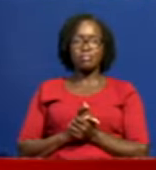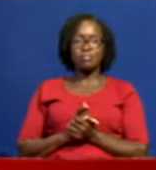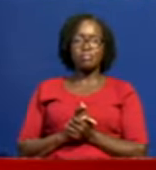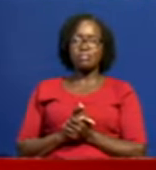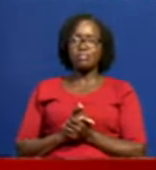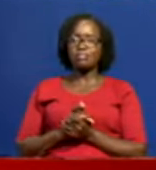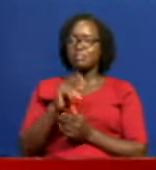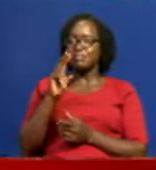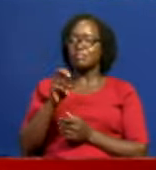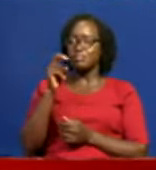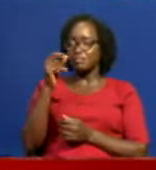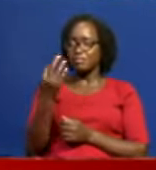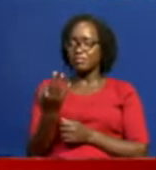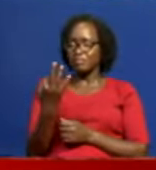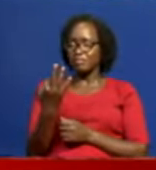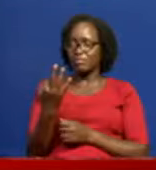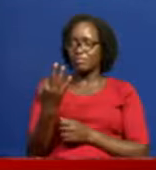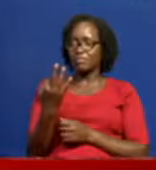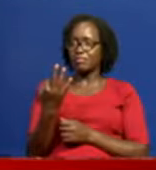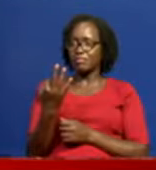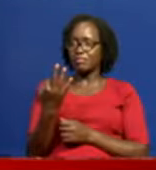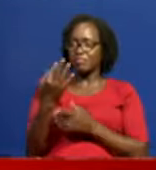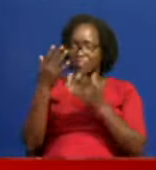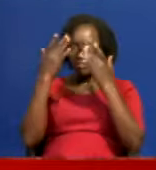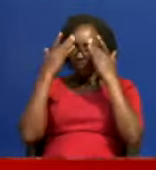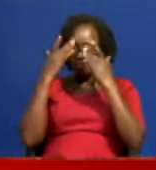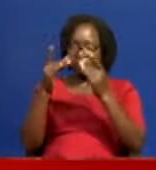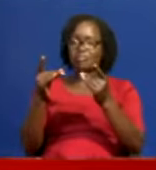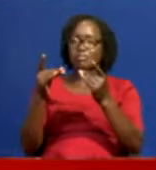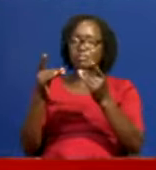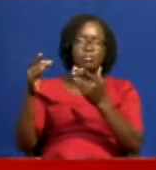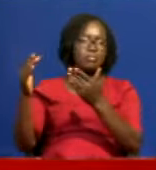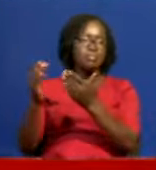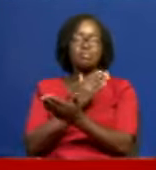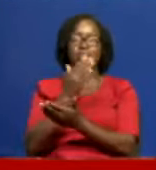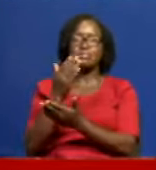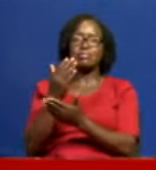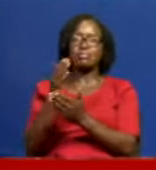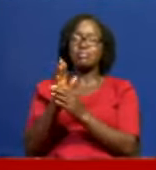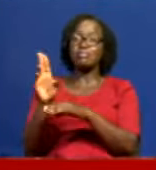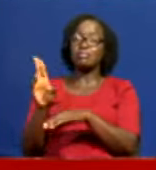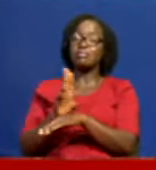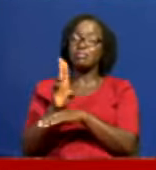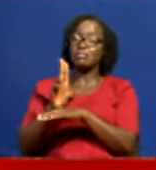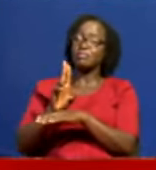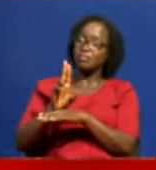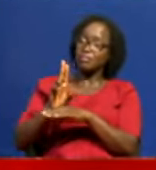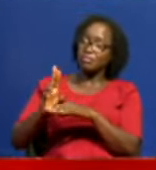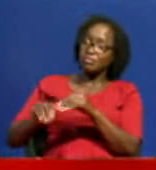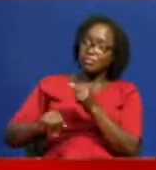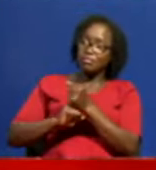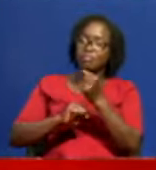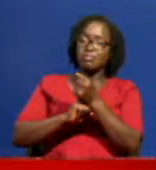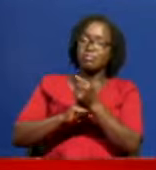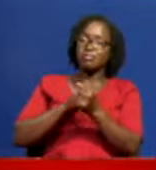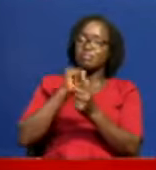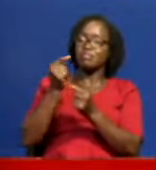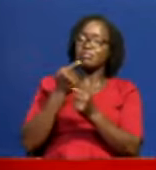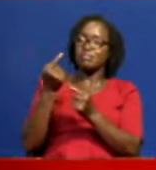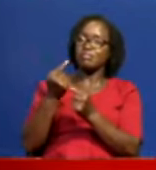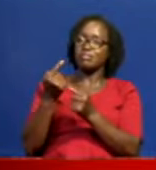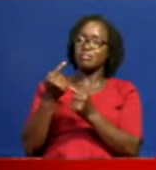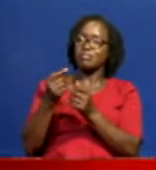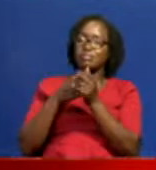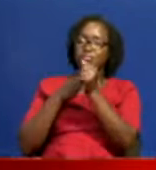In 2023, we decided to get rid of consumption subsidies that not only drove